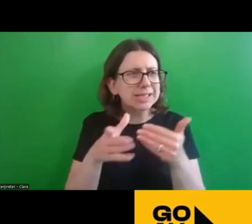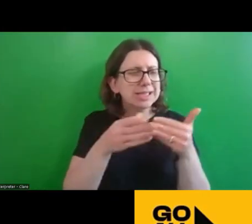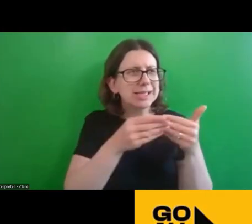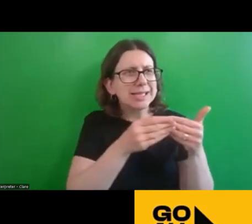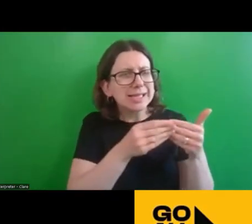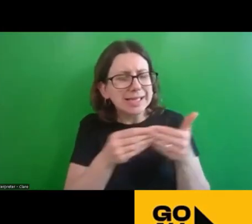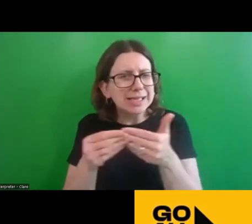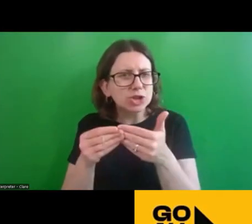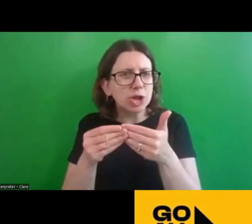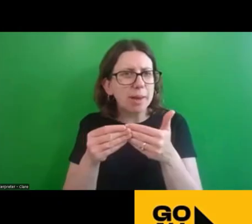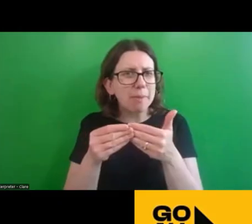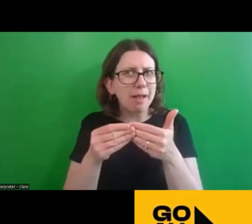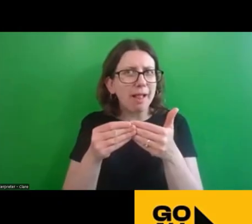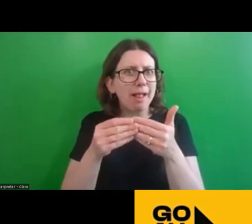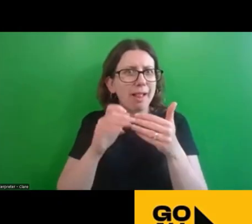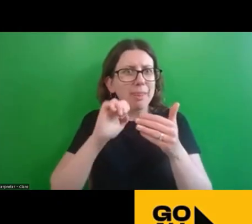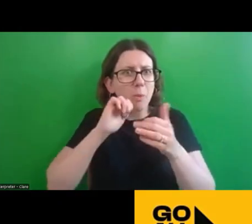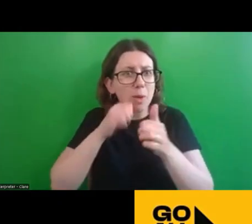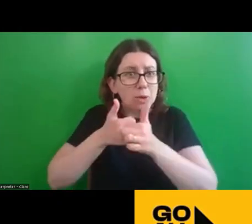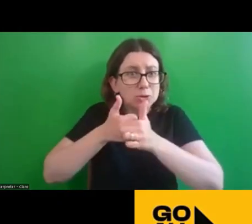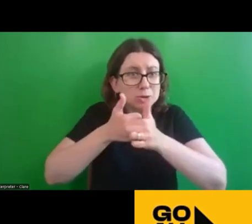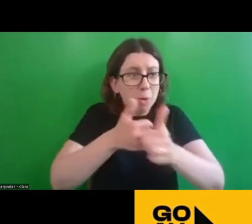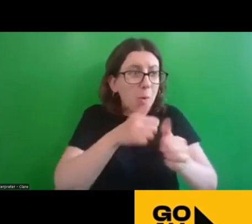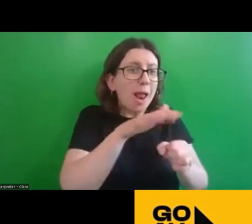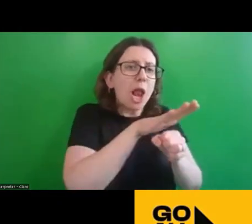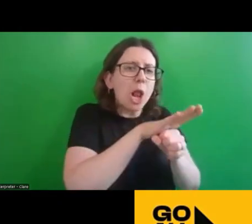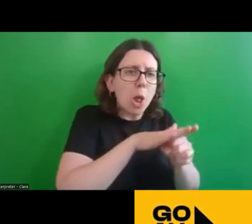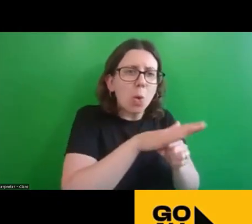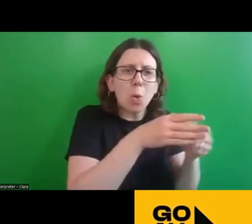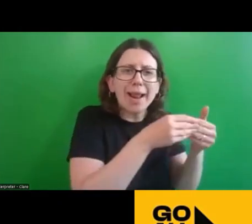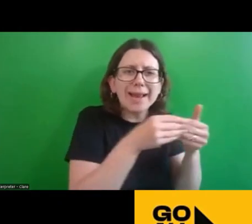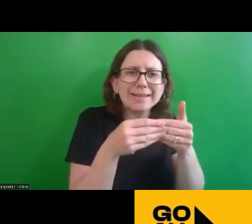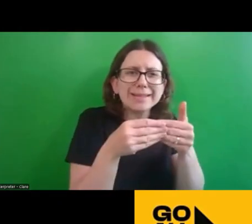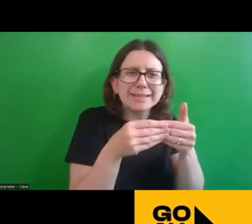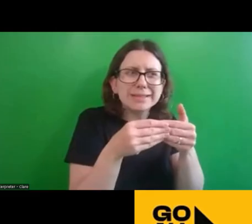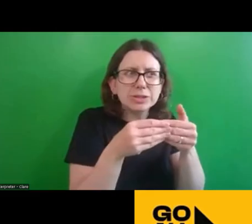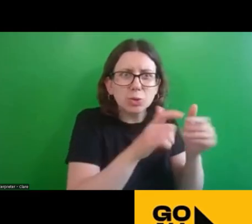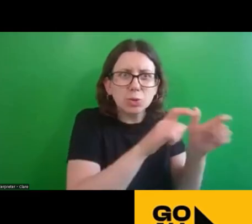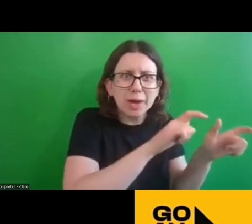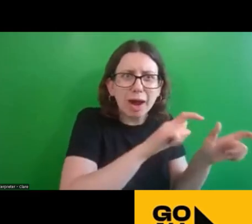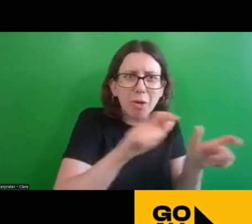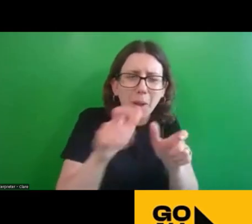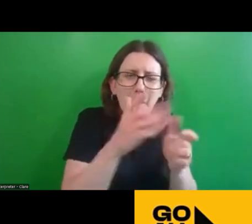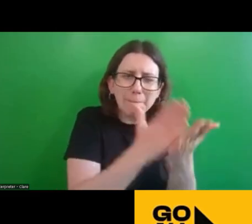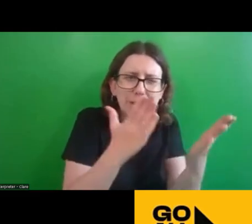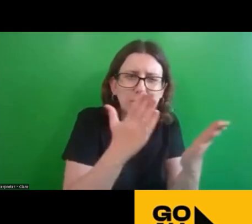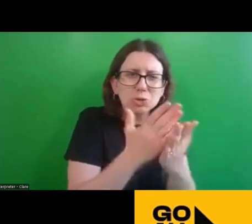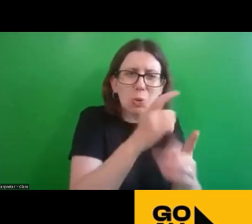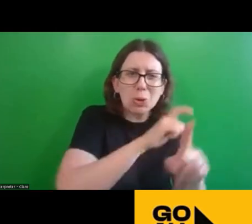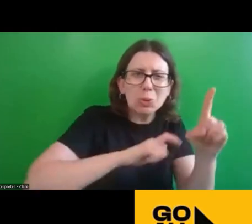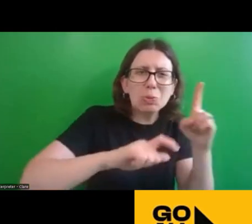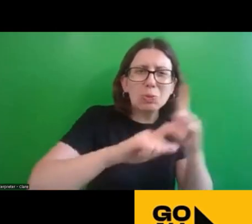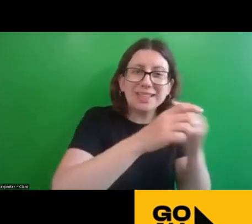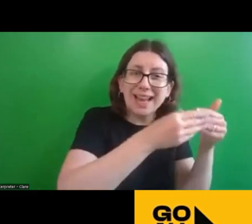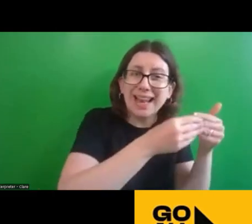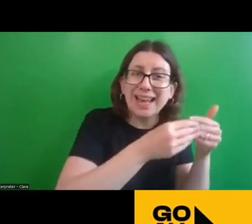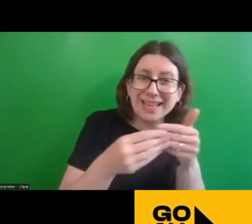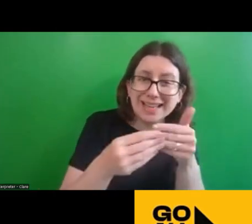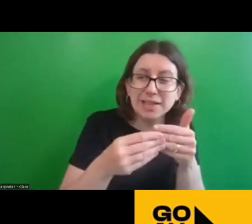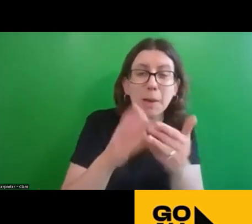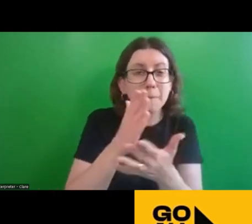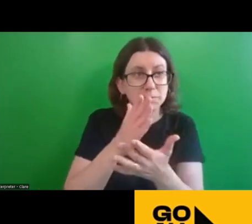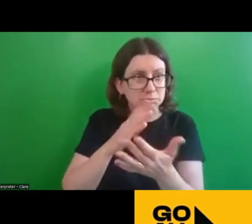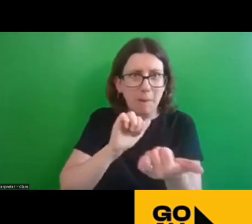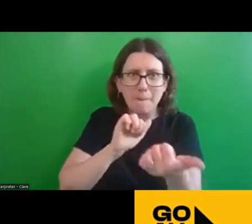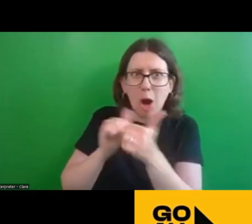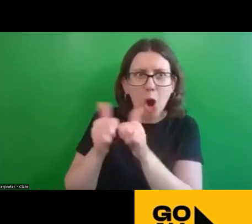there permanently, it's about supporting local leadership, making sure that it's community led, bringing partners together, drawing on all